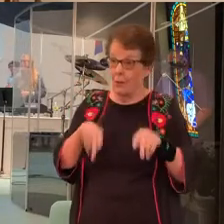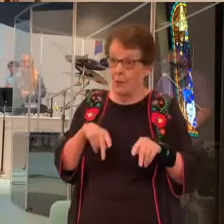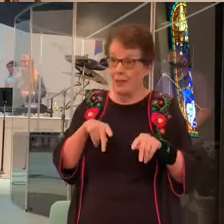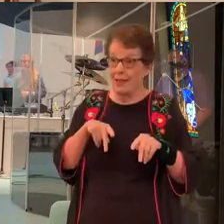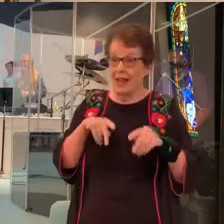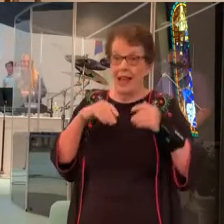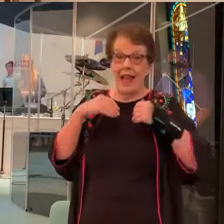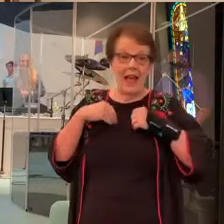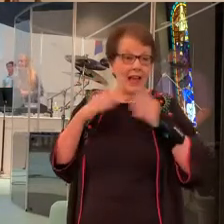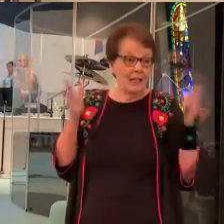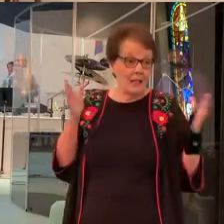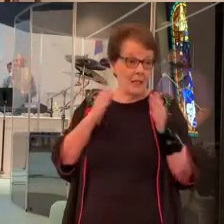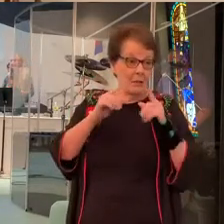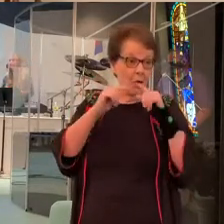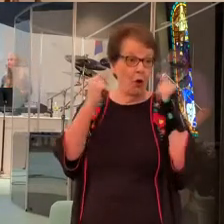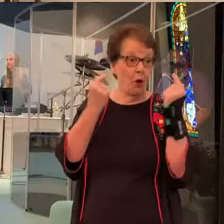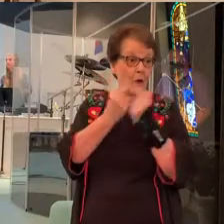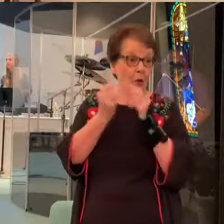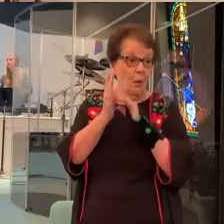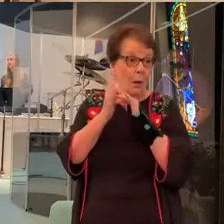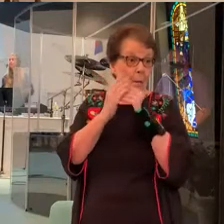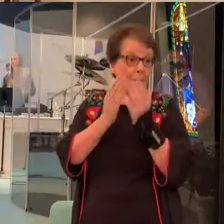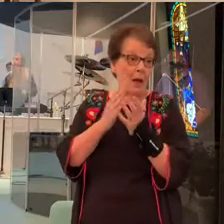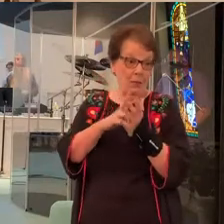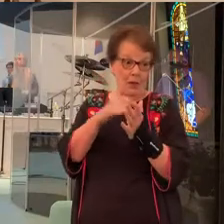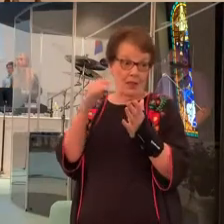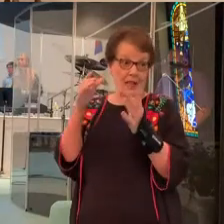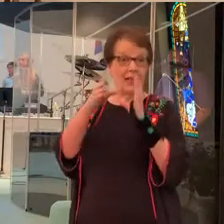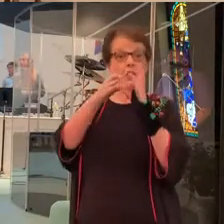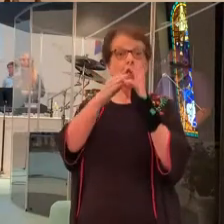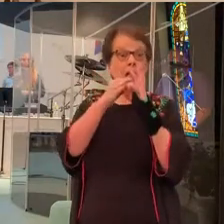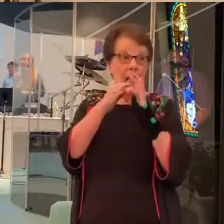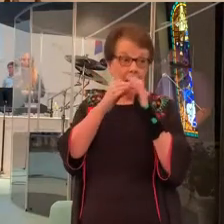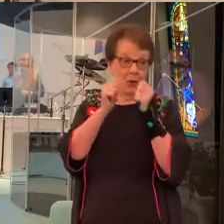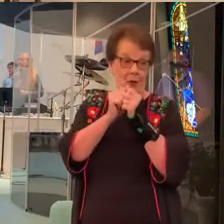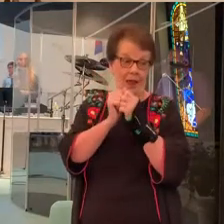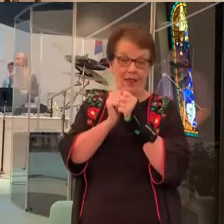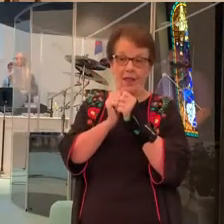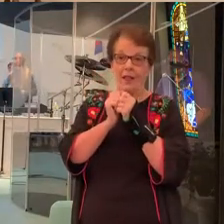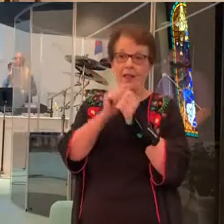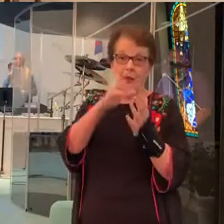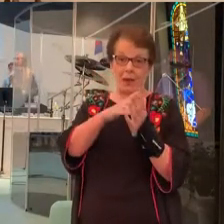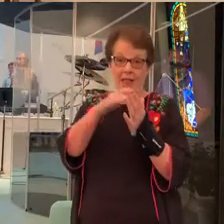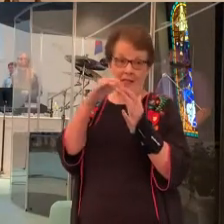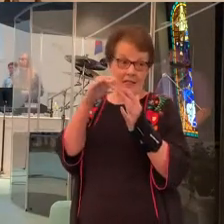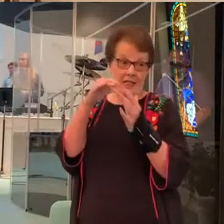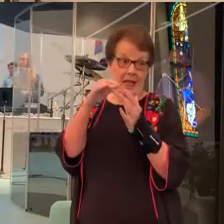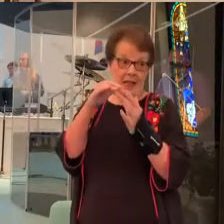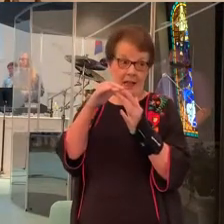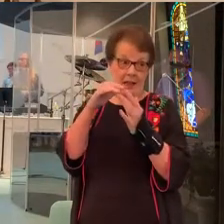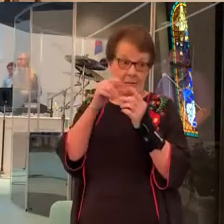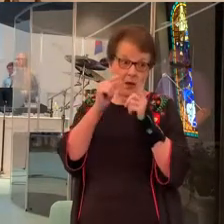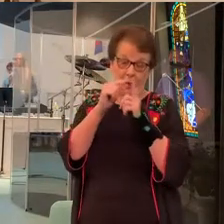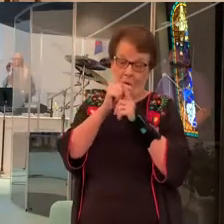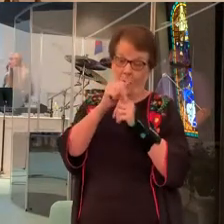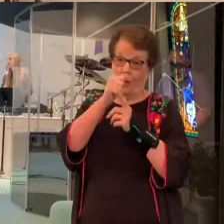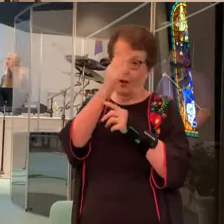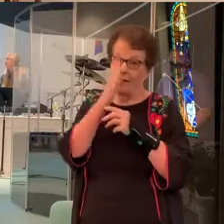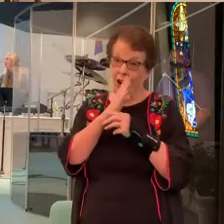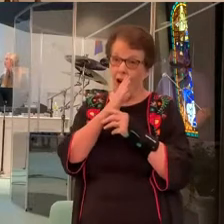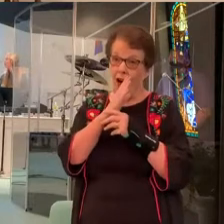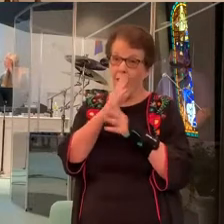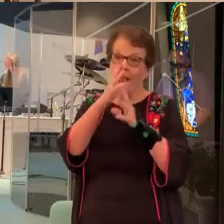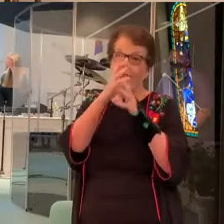group Bible study that they can connect with so that there can be study around the Word of God, so that there can be encouragement, fellowship,